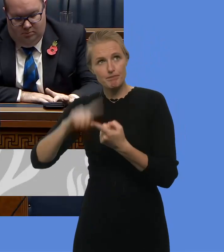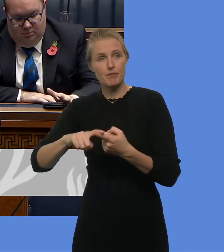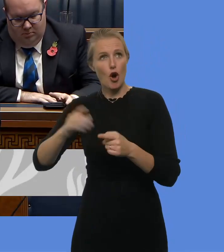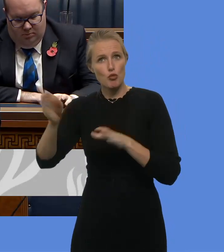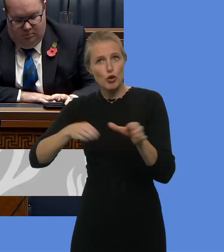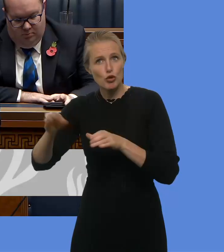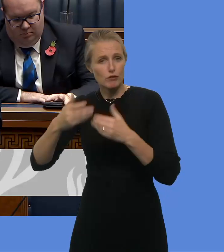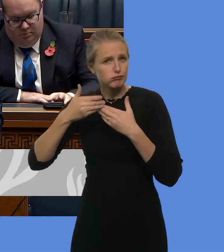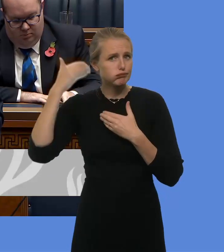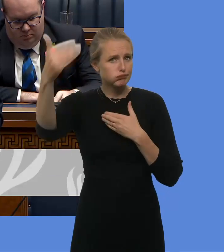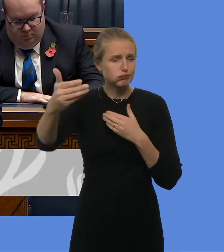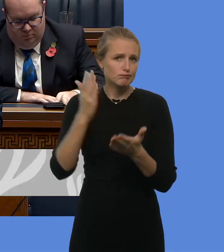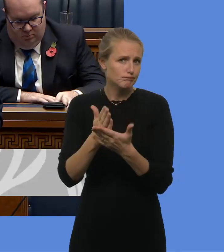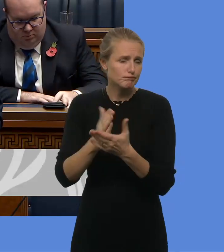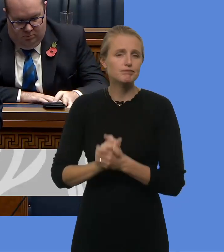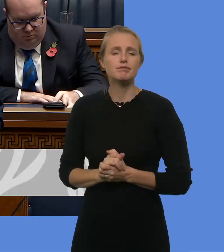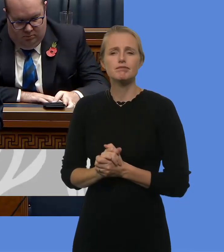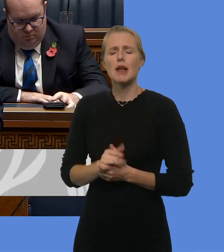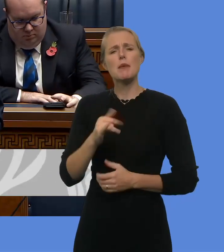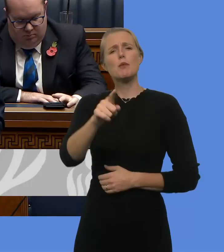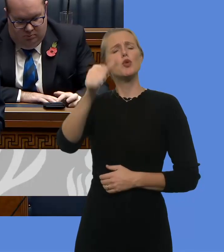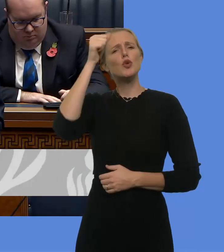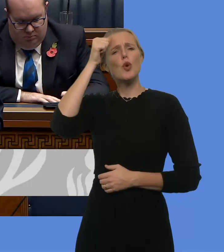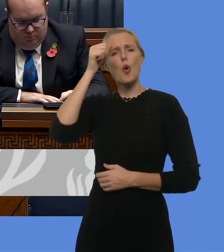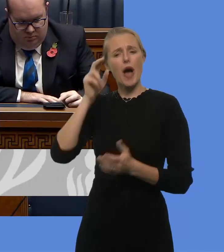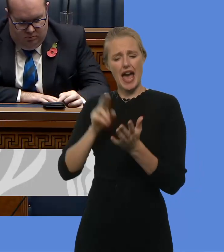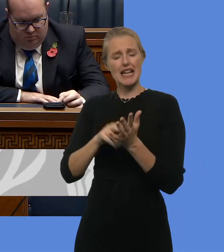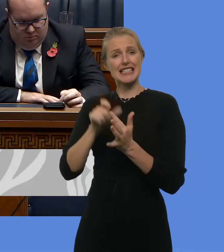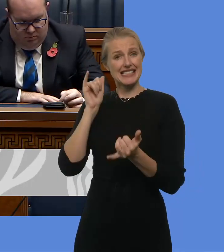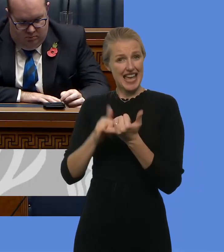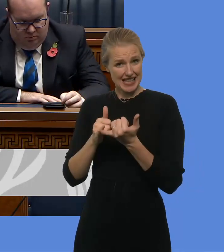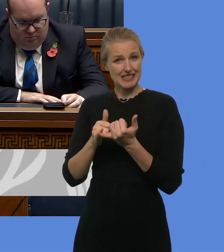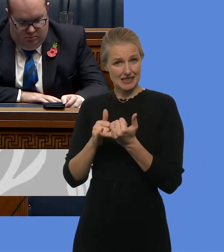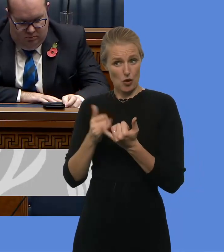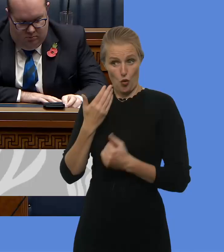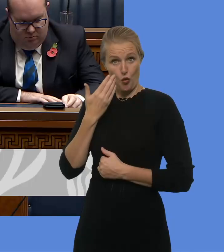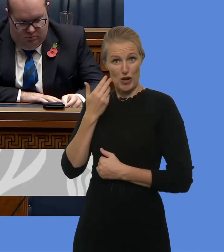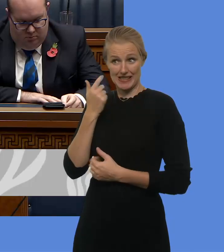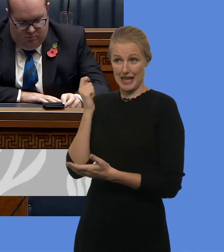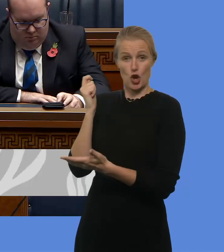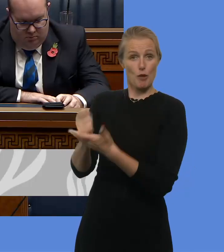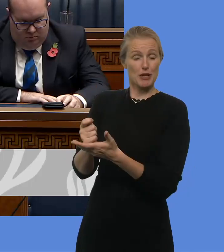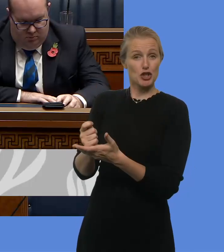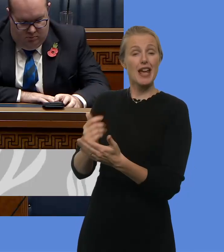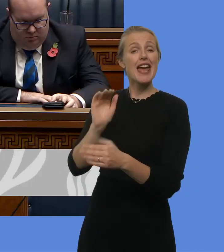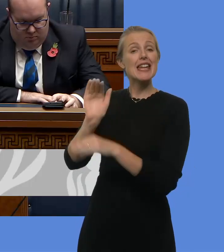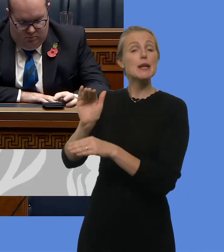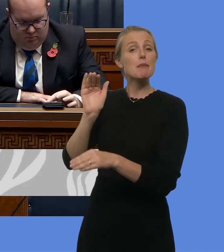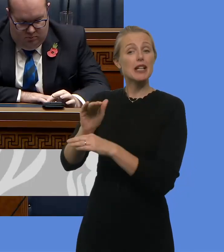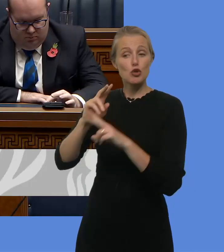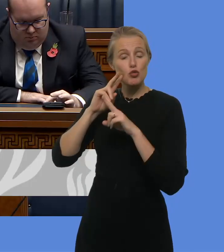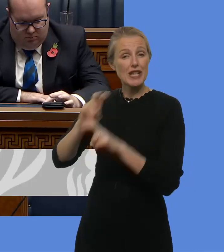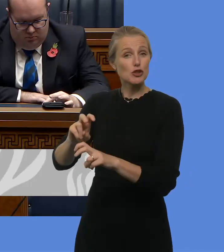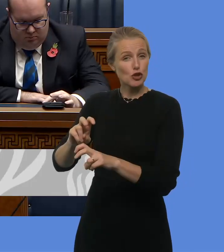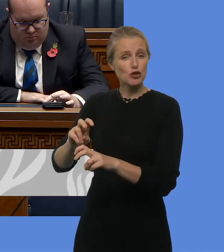assistants. Members may be aware that the National Deaf Children's Society has recently commissioned independent research to review the